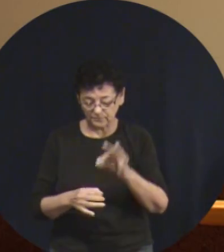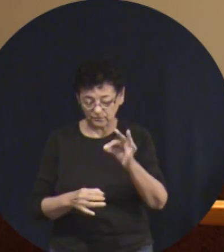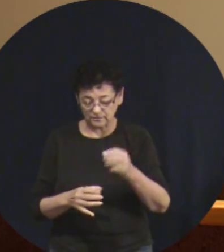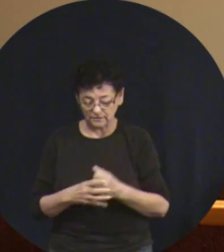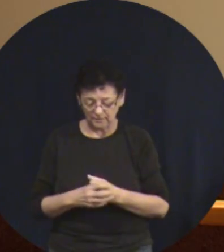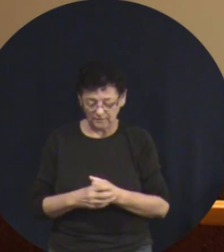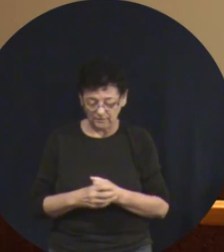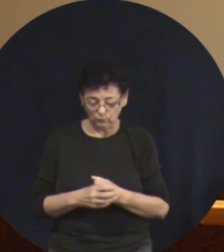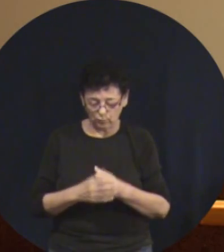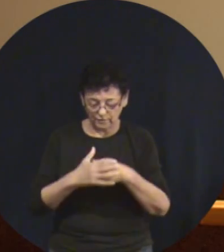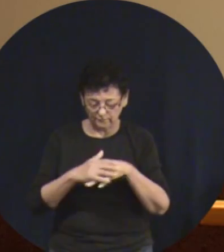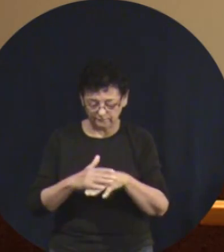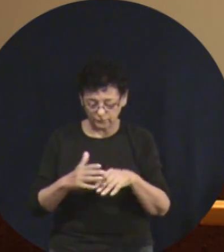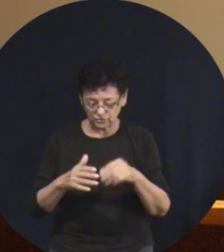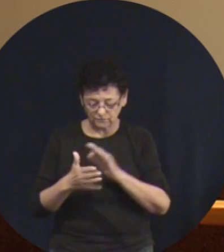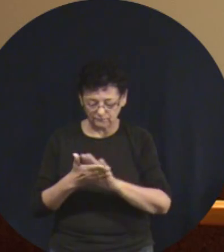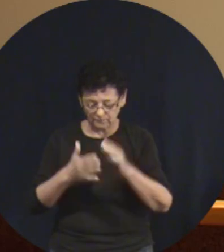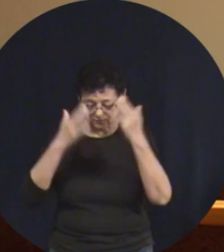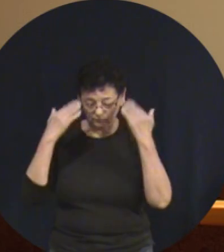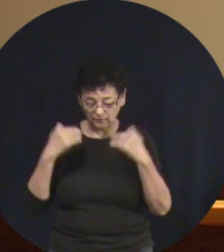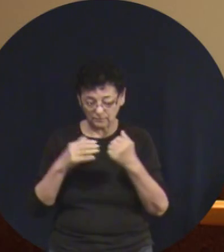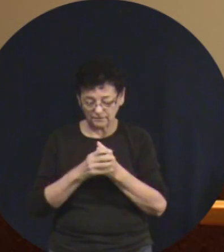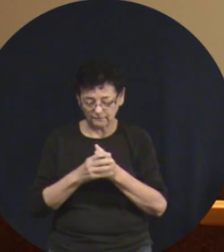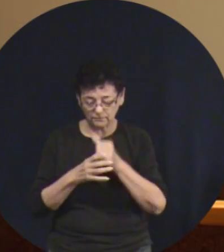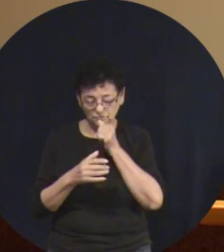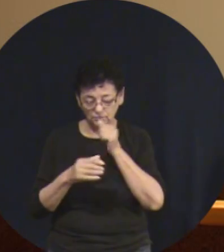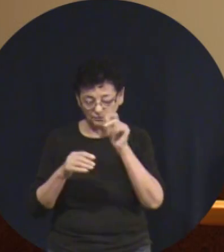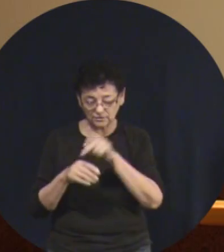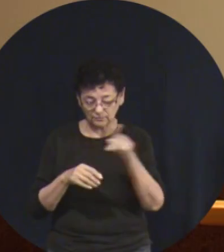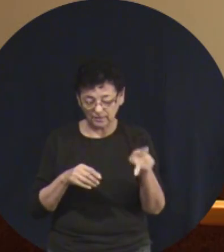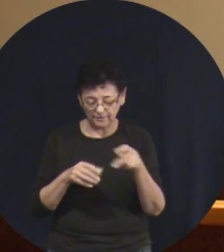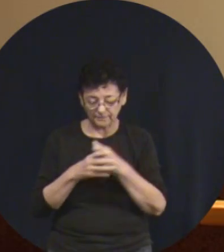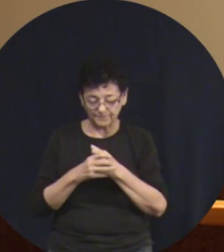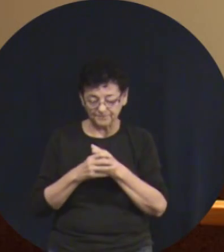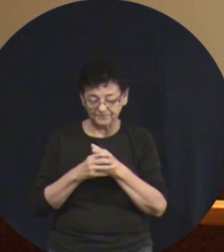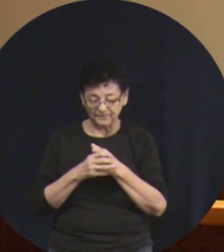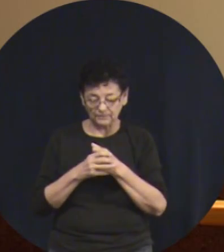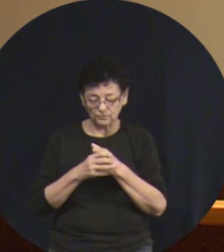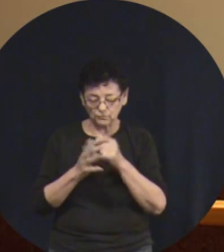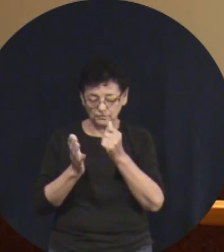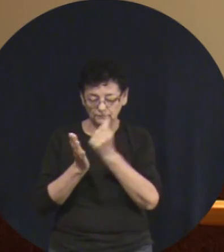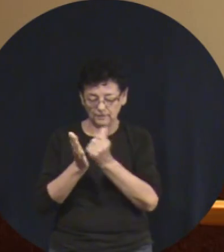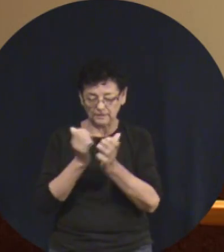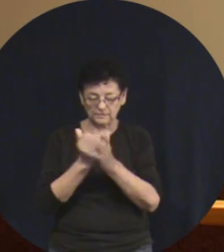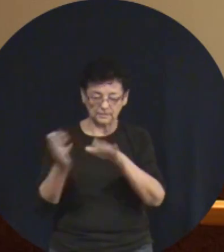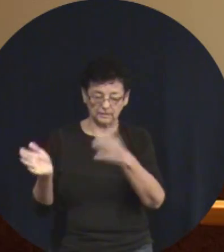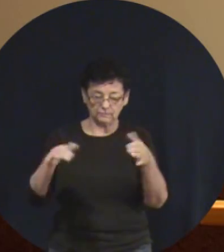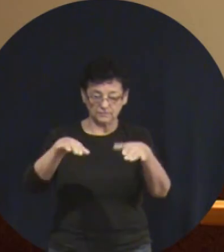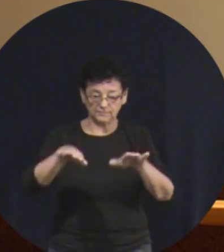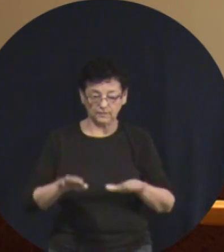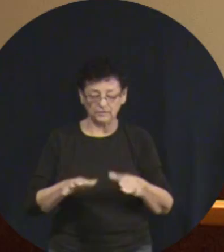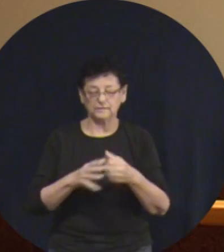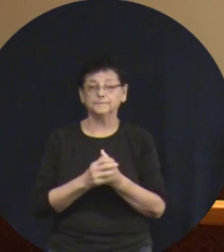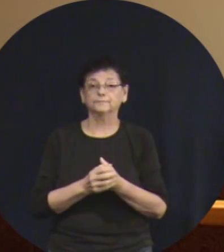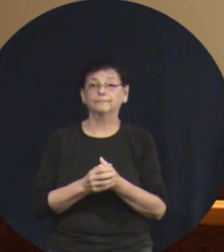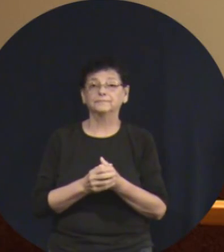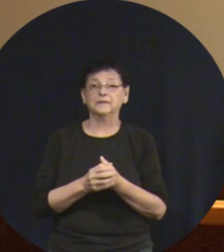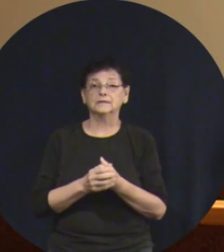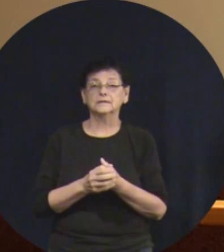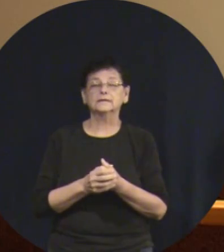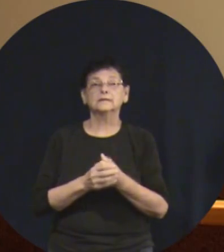the Holy Spirit, born of the Virgin Mary, suffered under Pontius Pilate, was crucified, died, and was